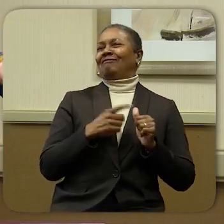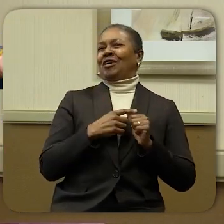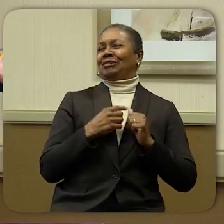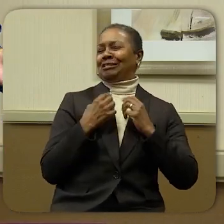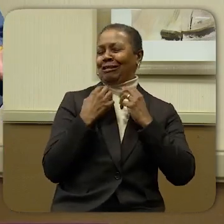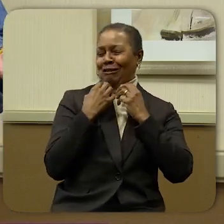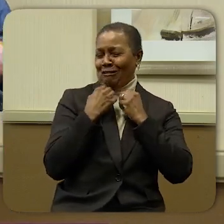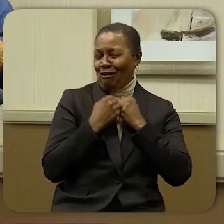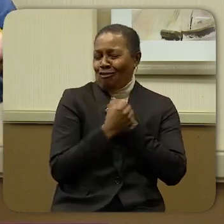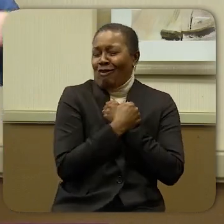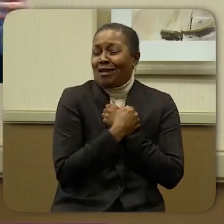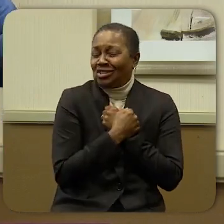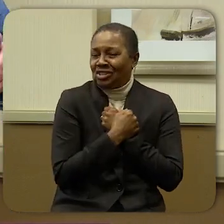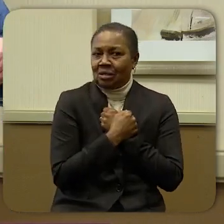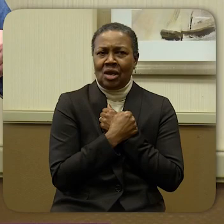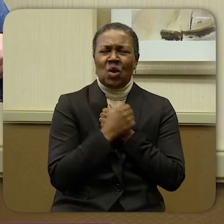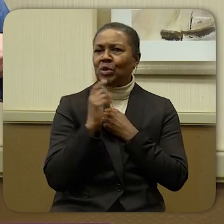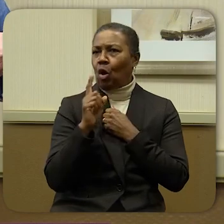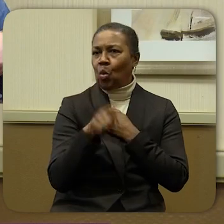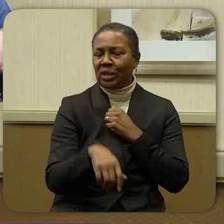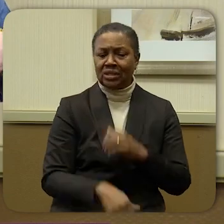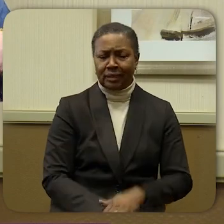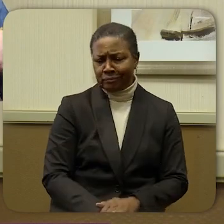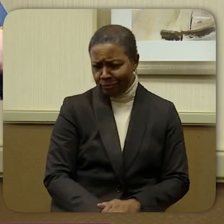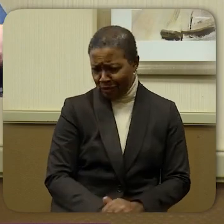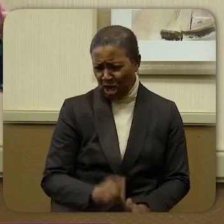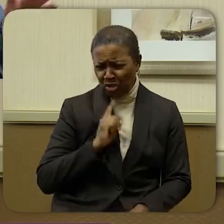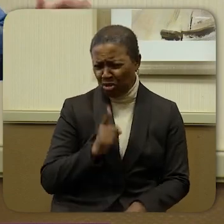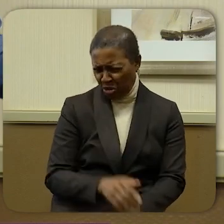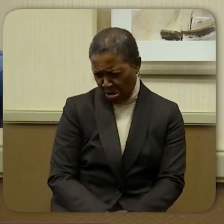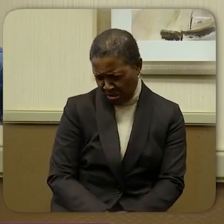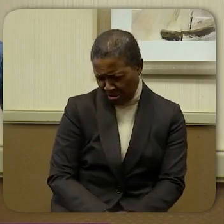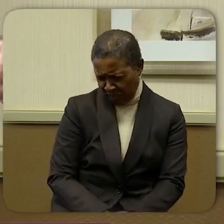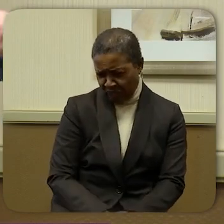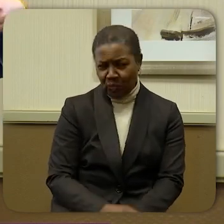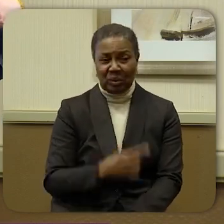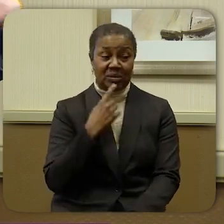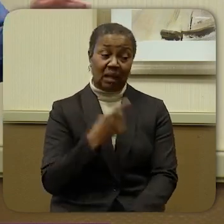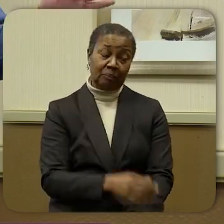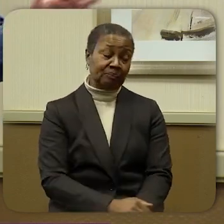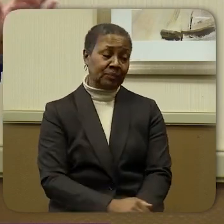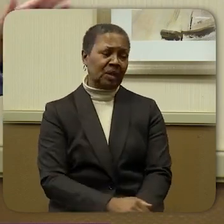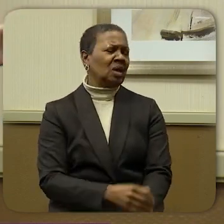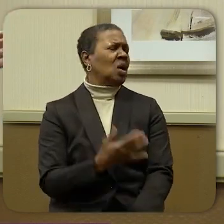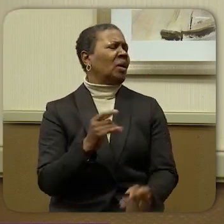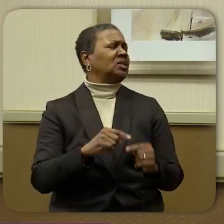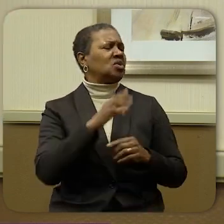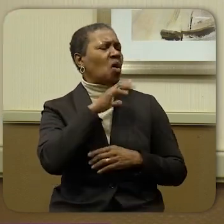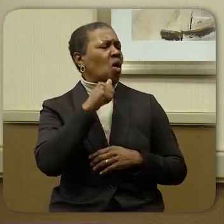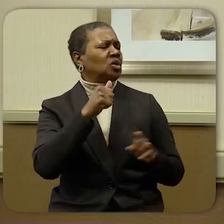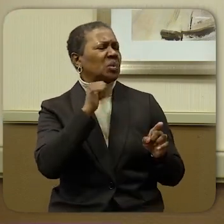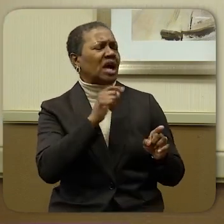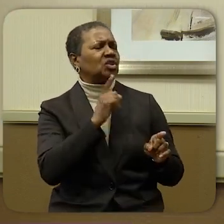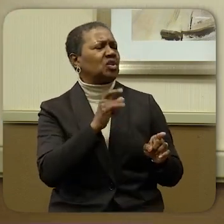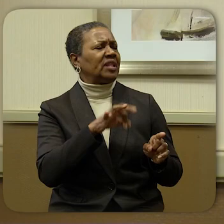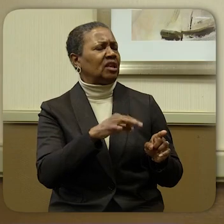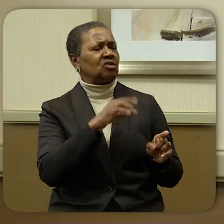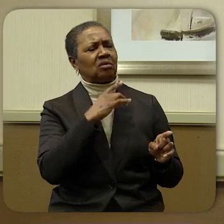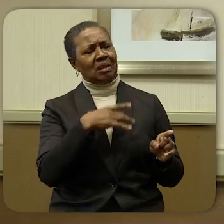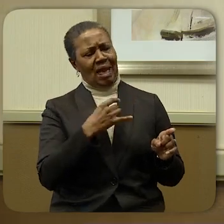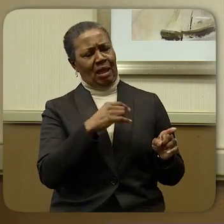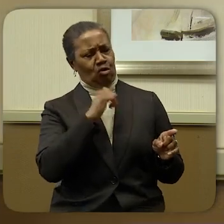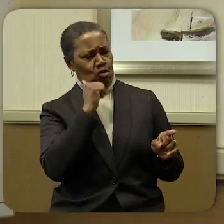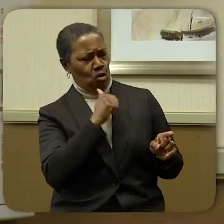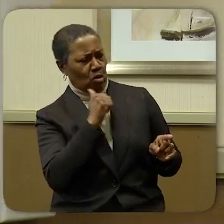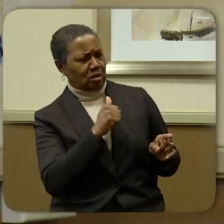question the crush of a little boy having a crush on a little girl. We don't say to him, wait till you're older. We're not sure. Like, you're too young